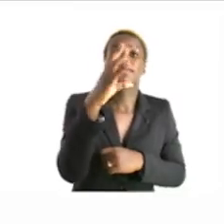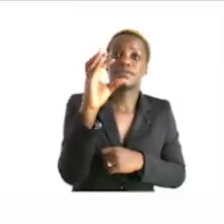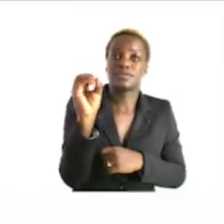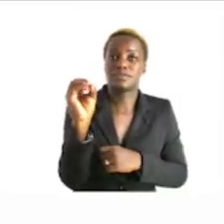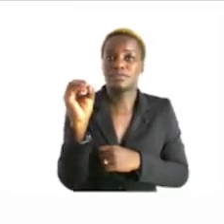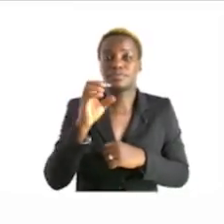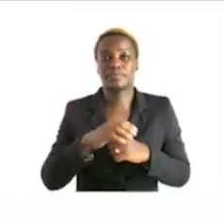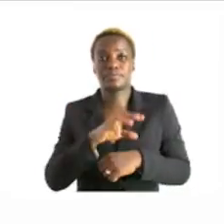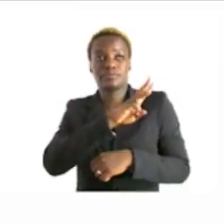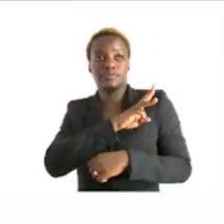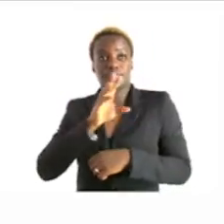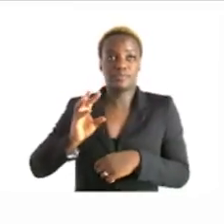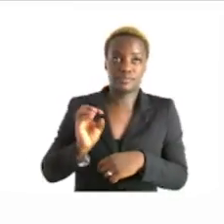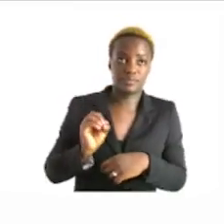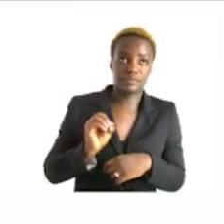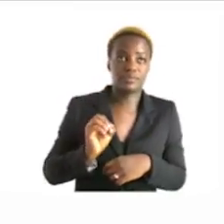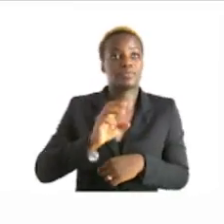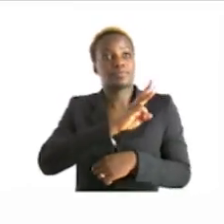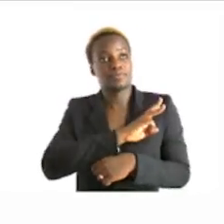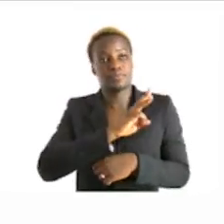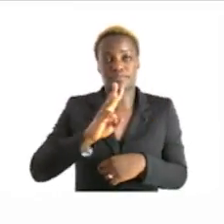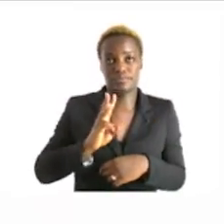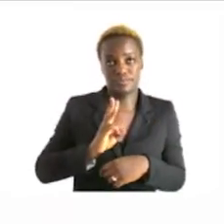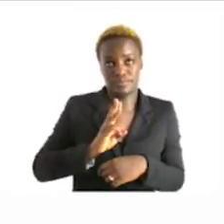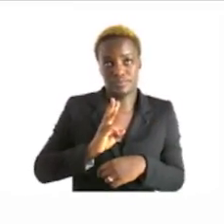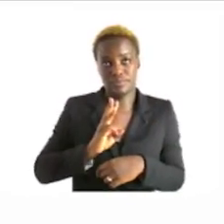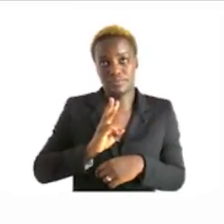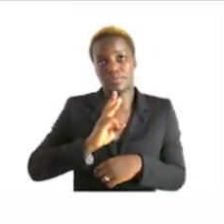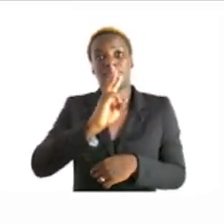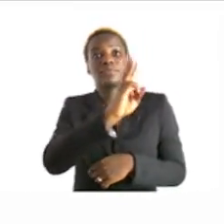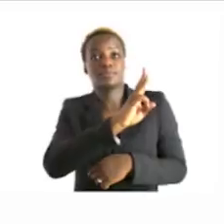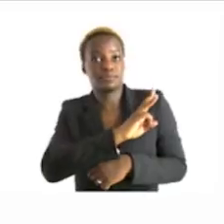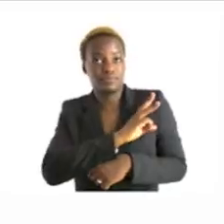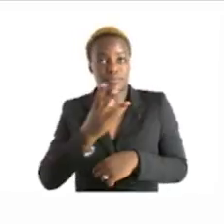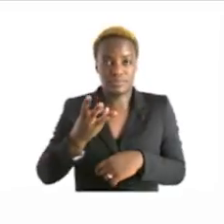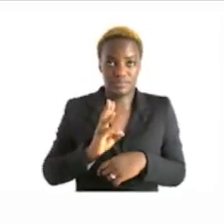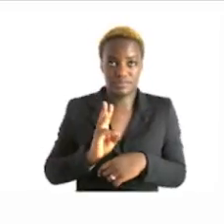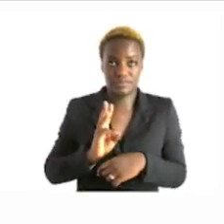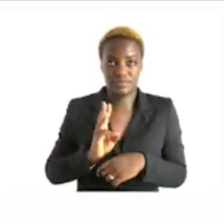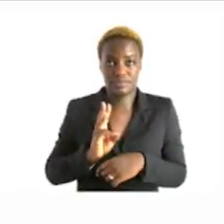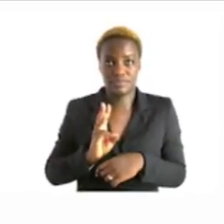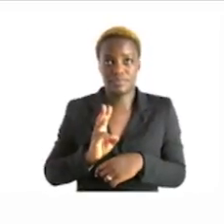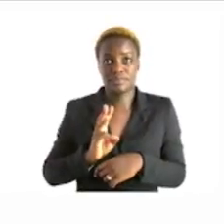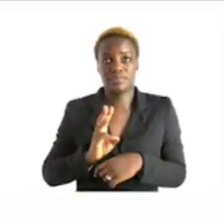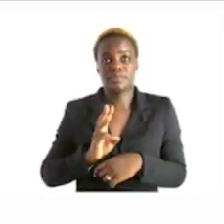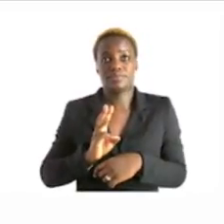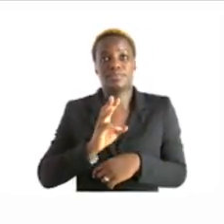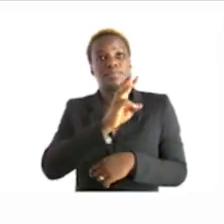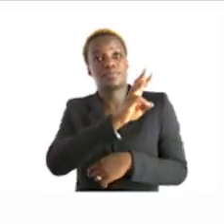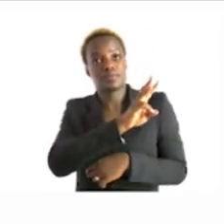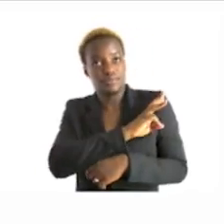so 30 33 36 39